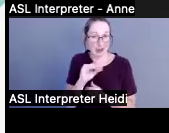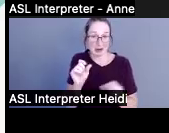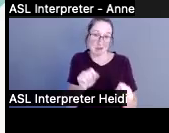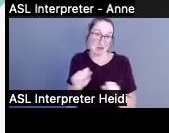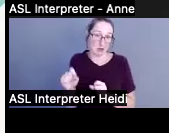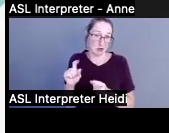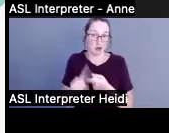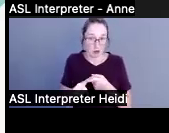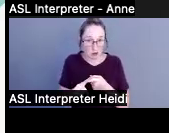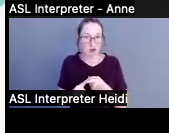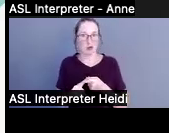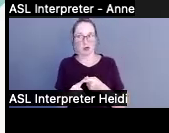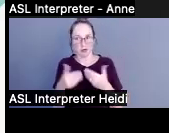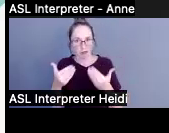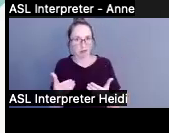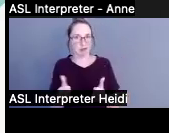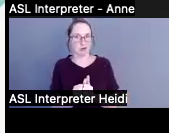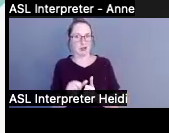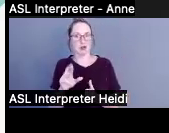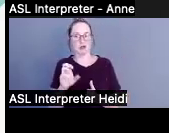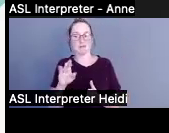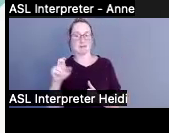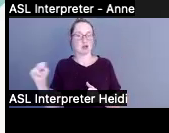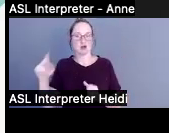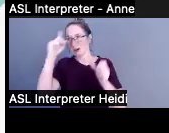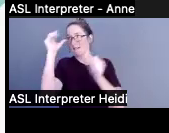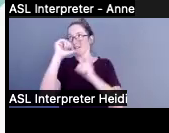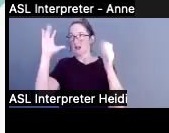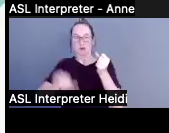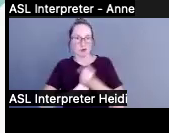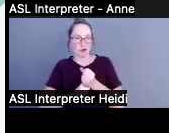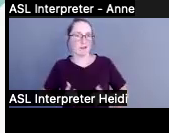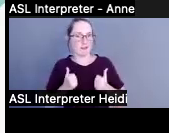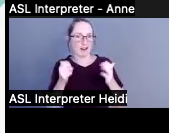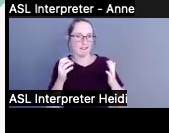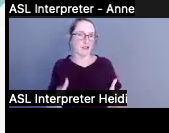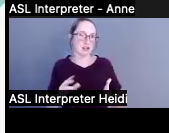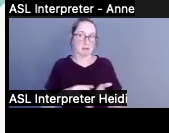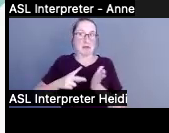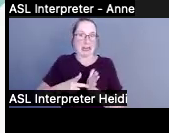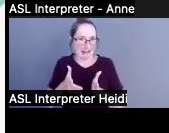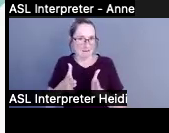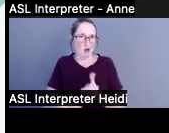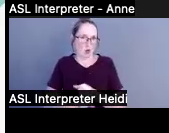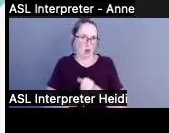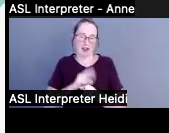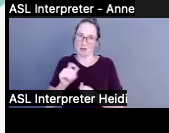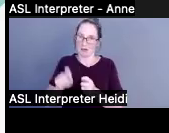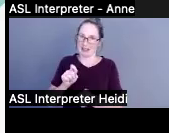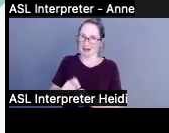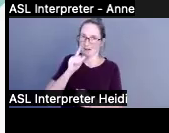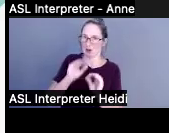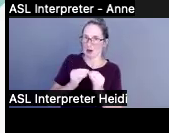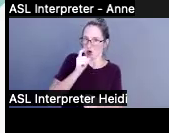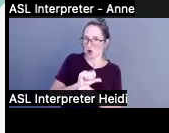ability to continue to live into the mission and vision of supporting survivors in meaningful ways, particularly for organizations that